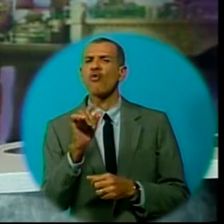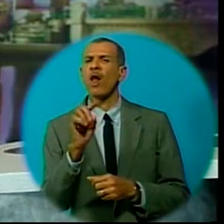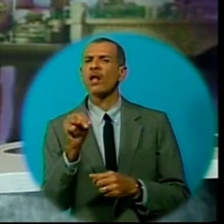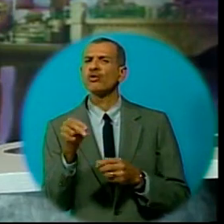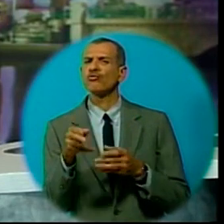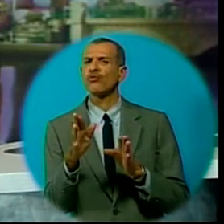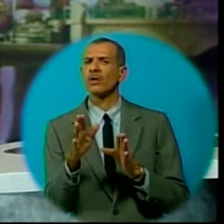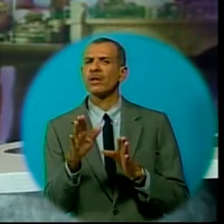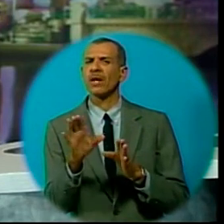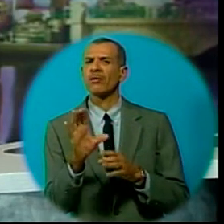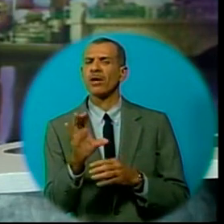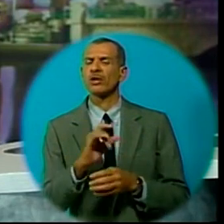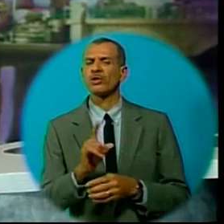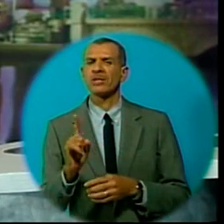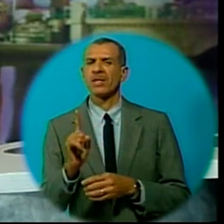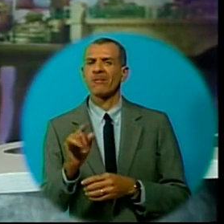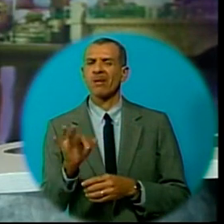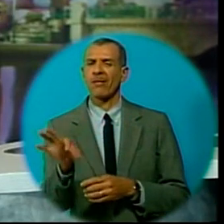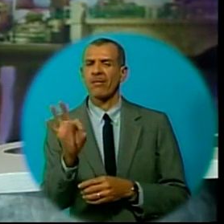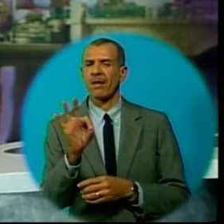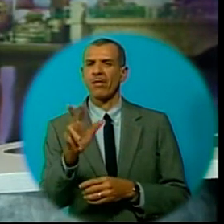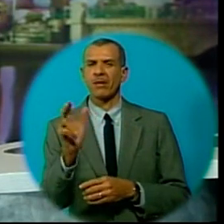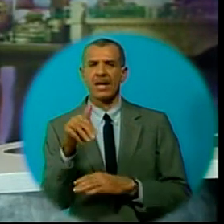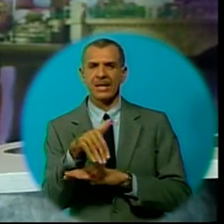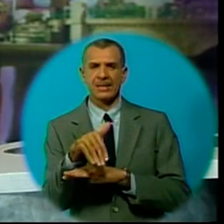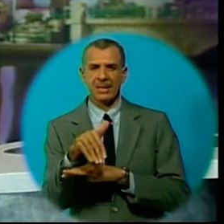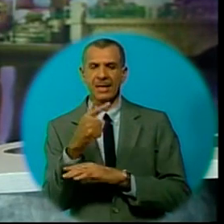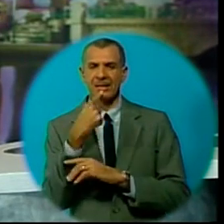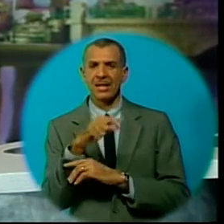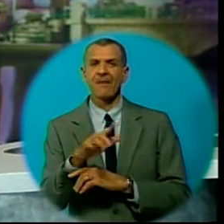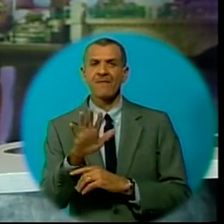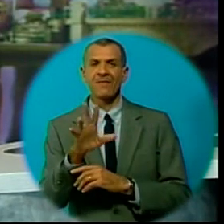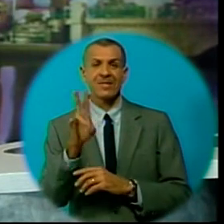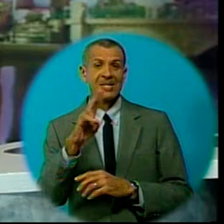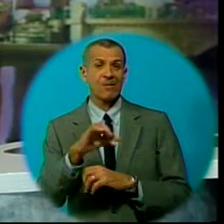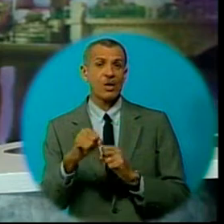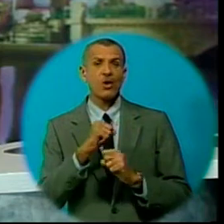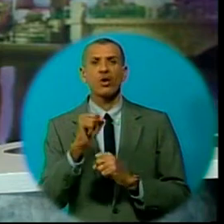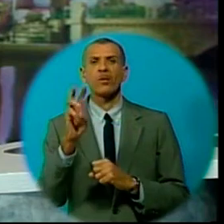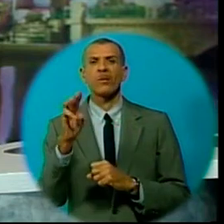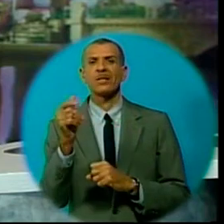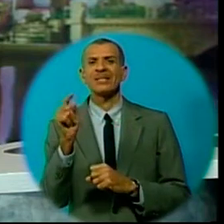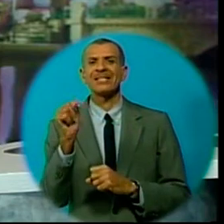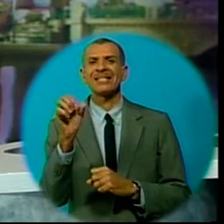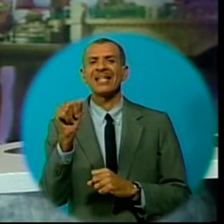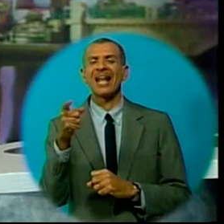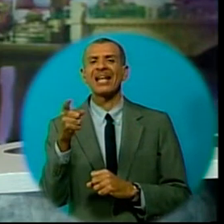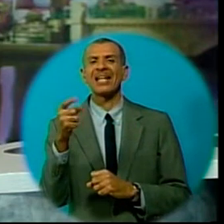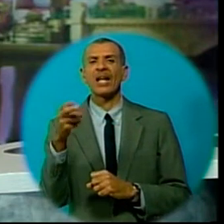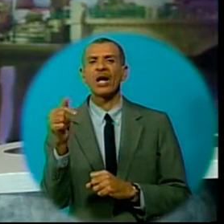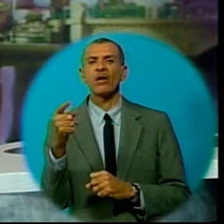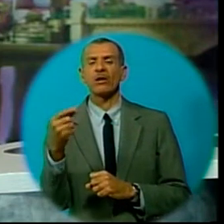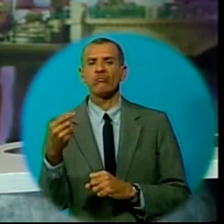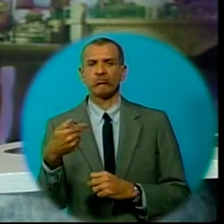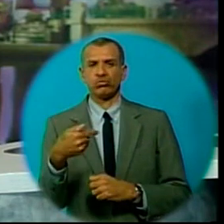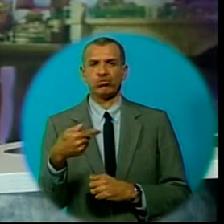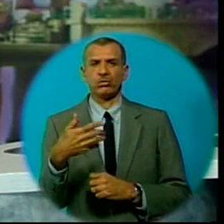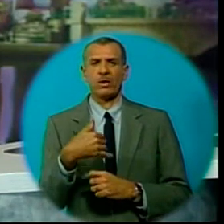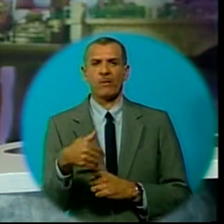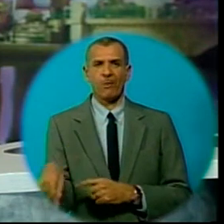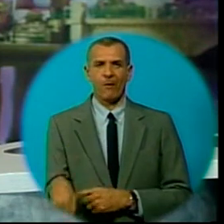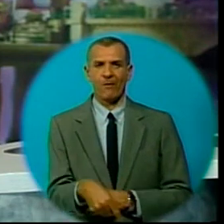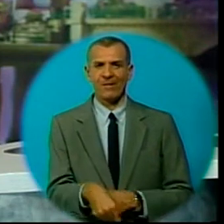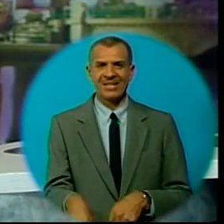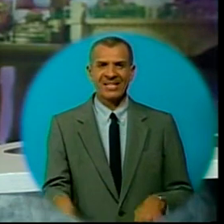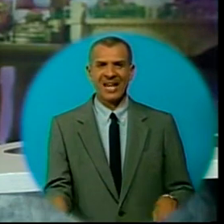around 9:30 last night. It is reported that 57-year-old Whitstanley Harewood received gunshot injuries to both